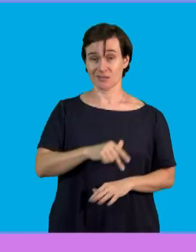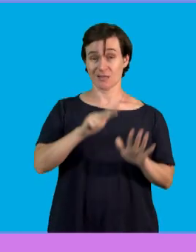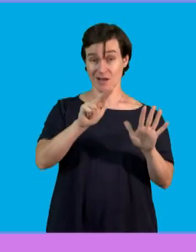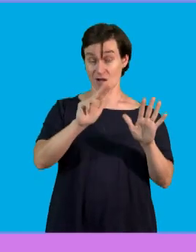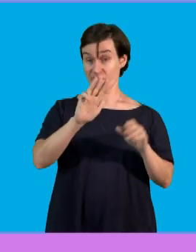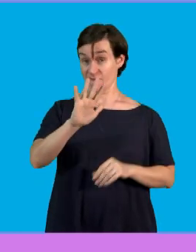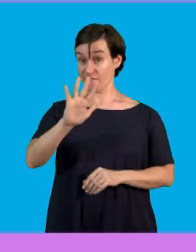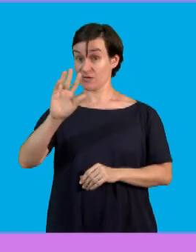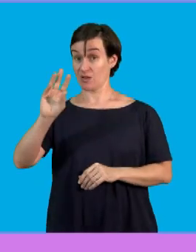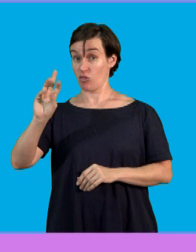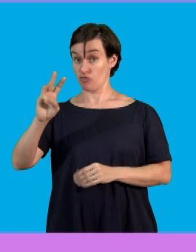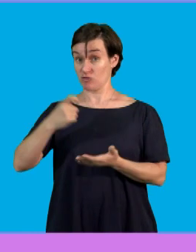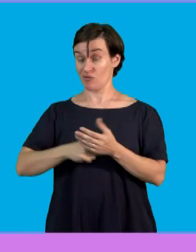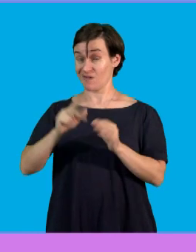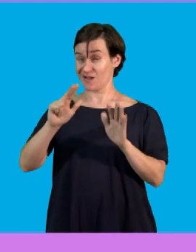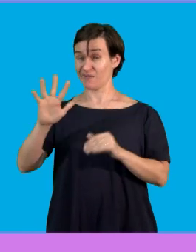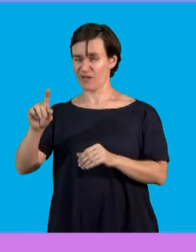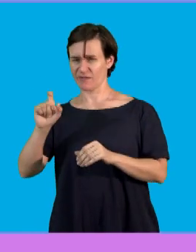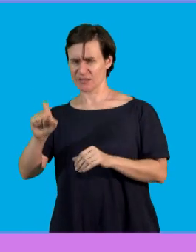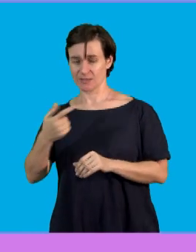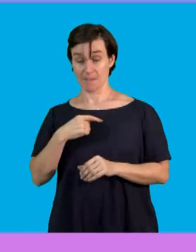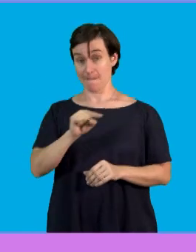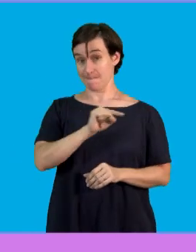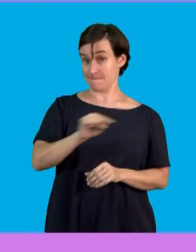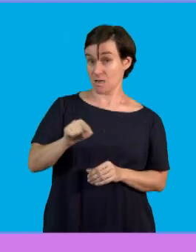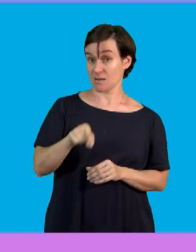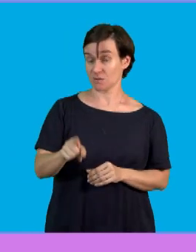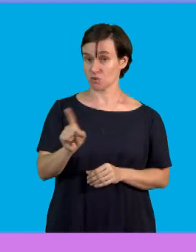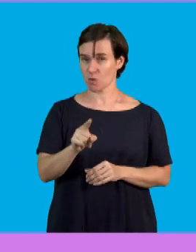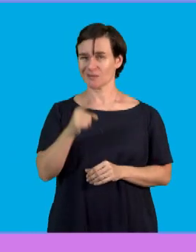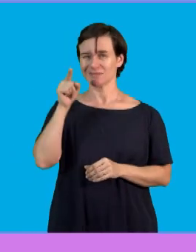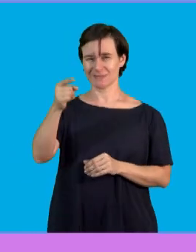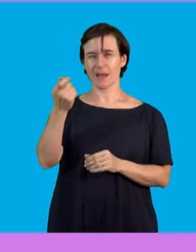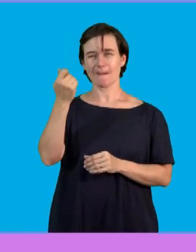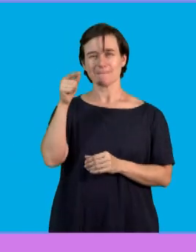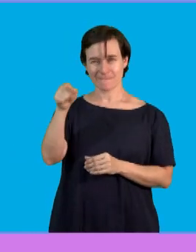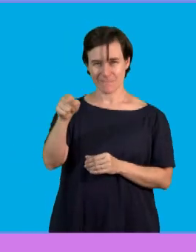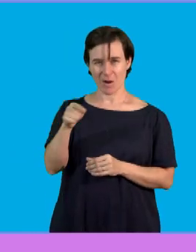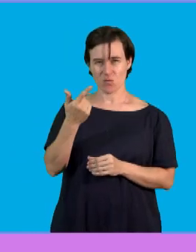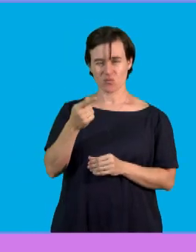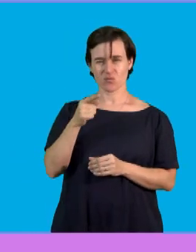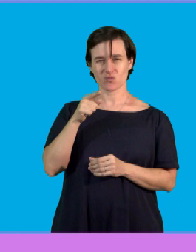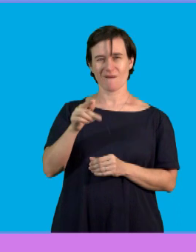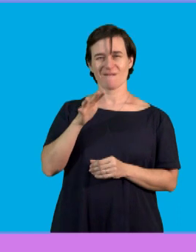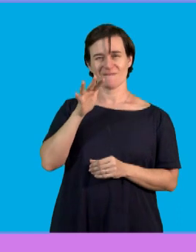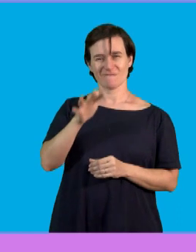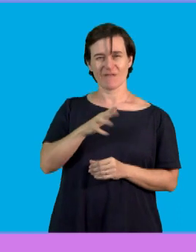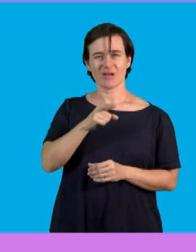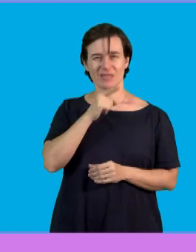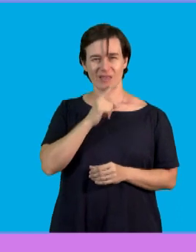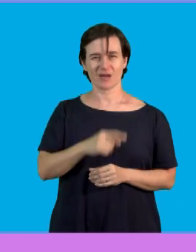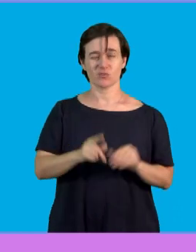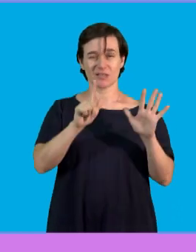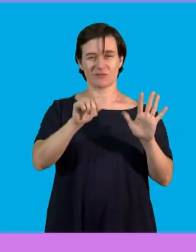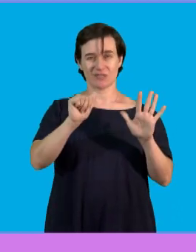18,953 rand 85 and subtract the given balance from the statement, of which it was